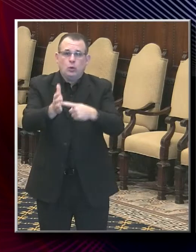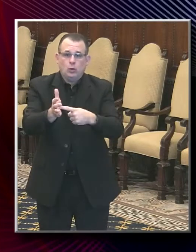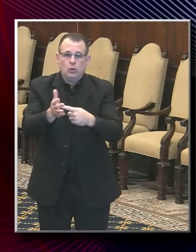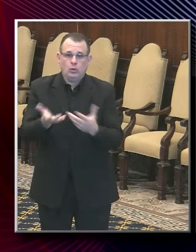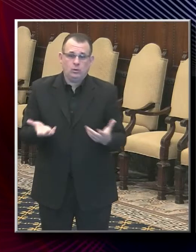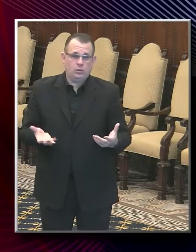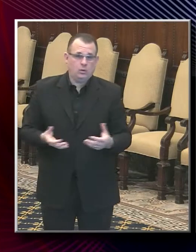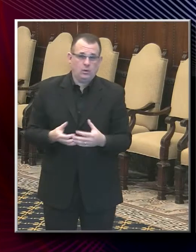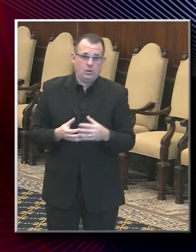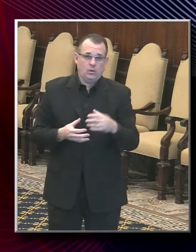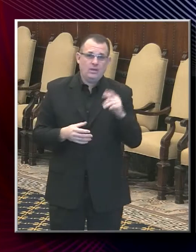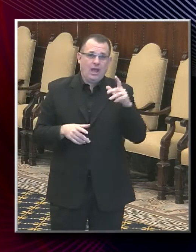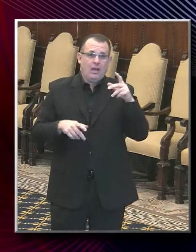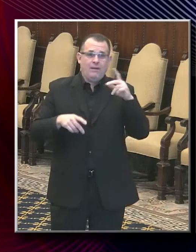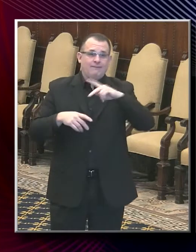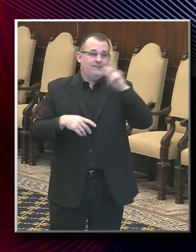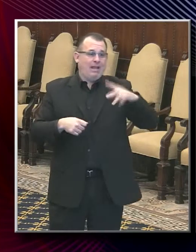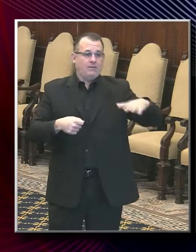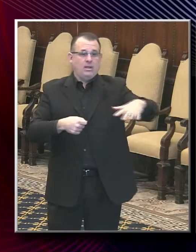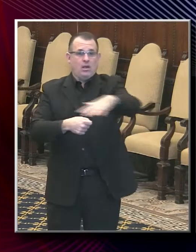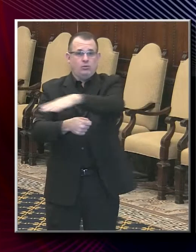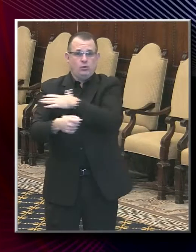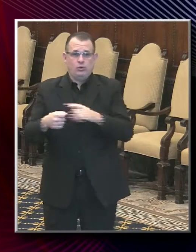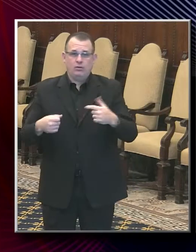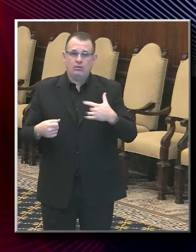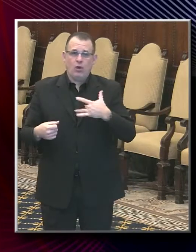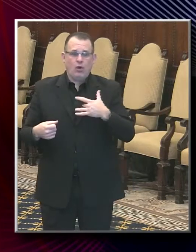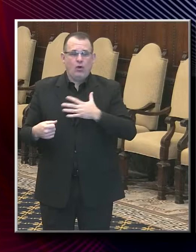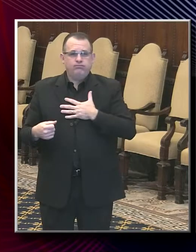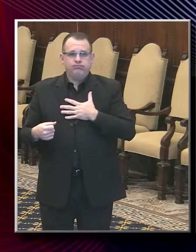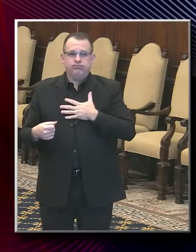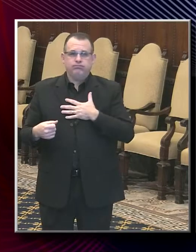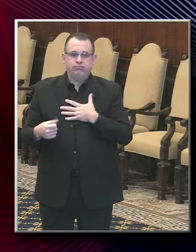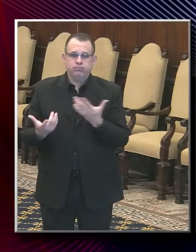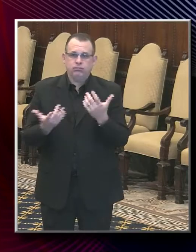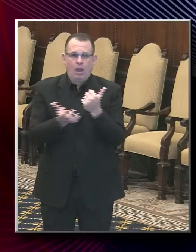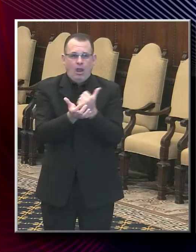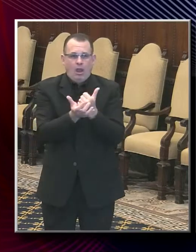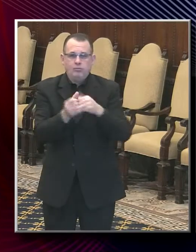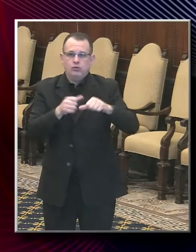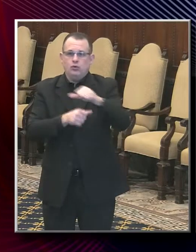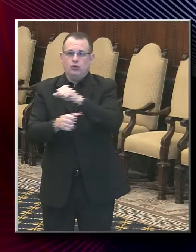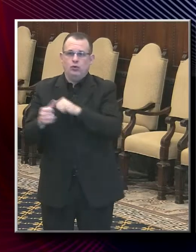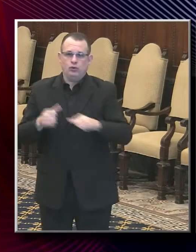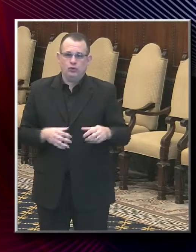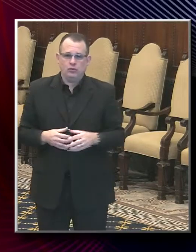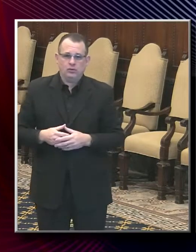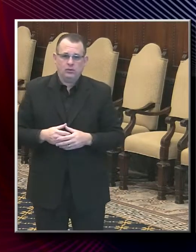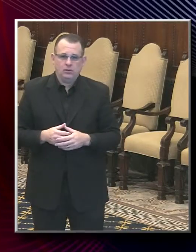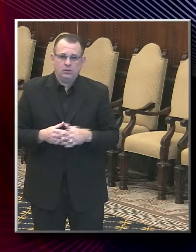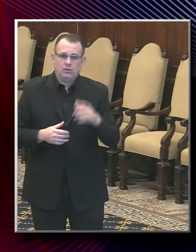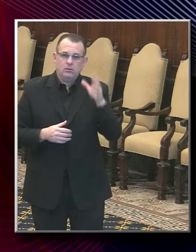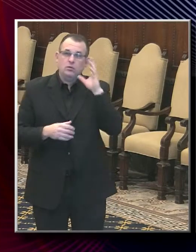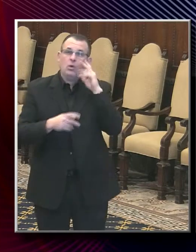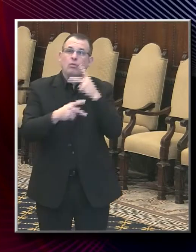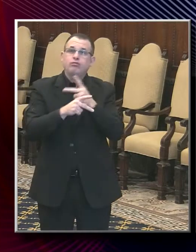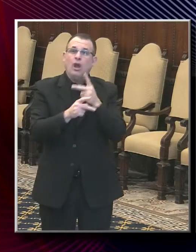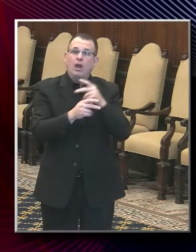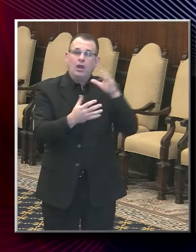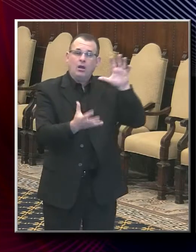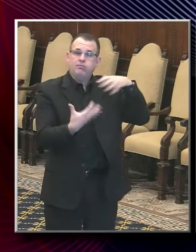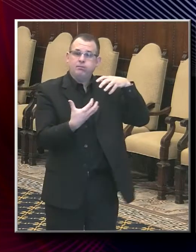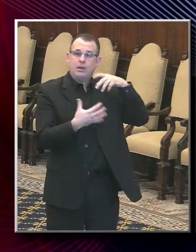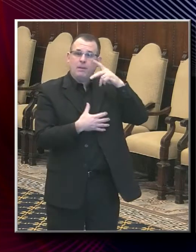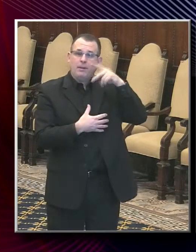capacity of the entire Philadelphia region. We've also received a number of product donations to support our first